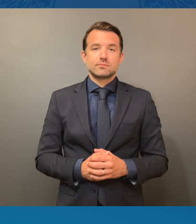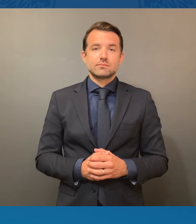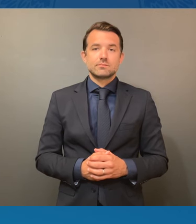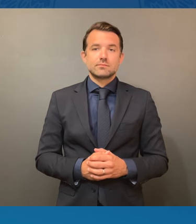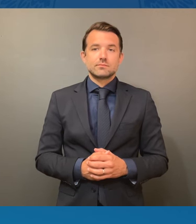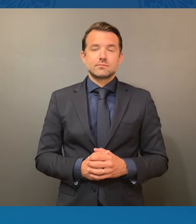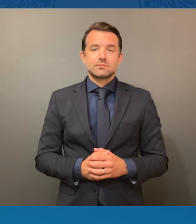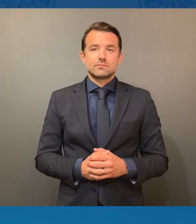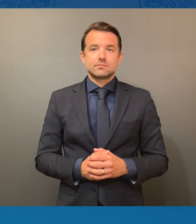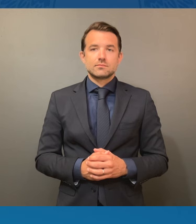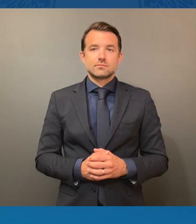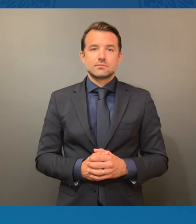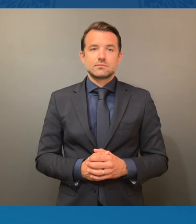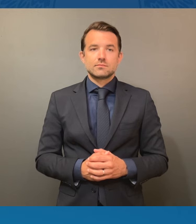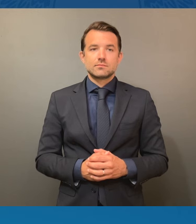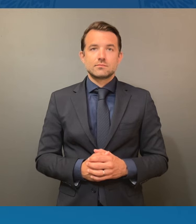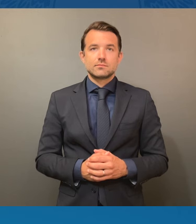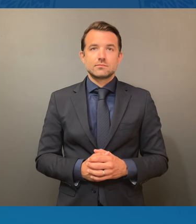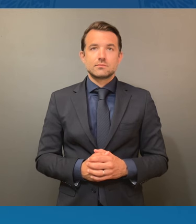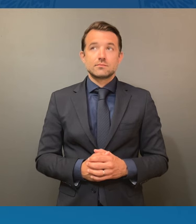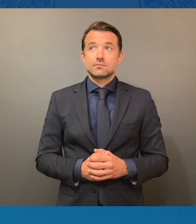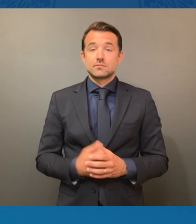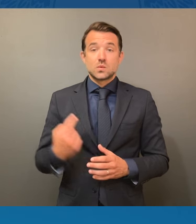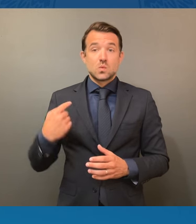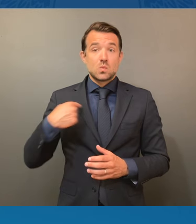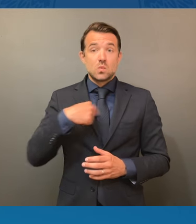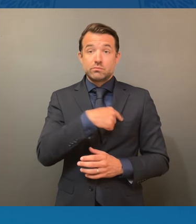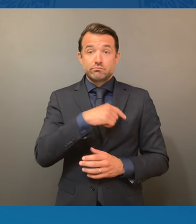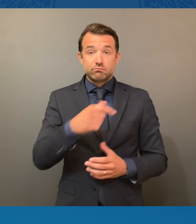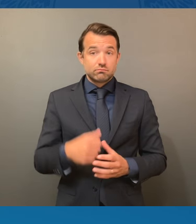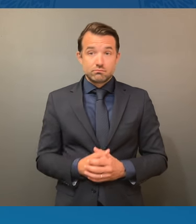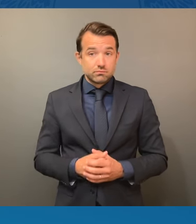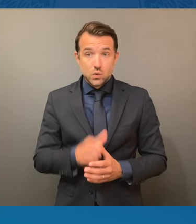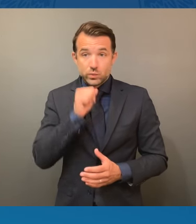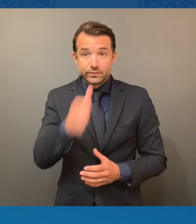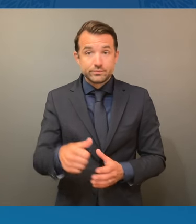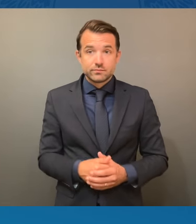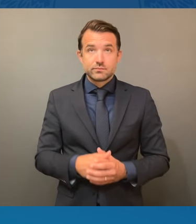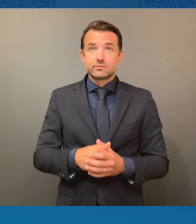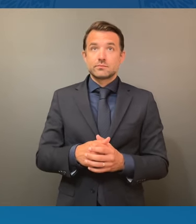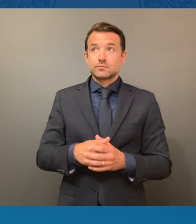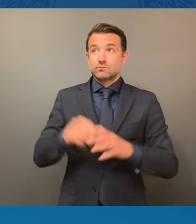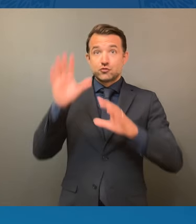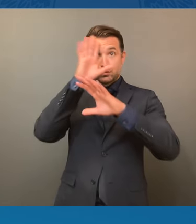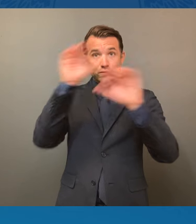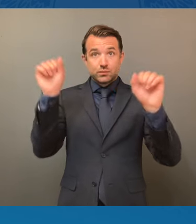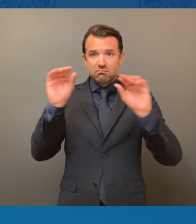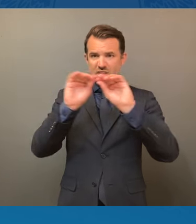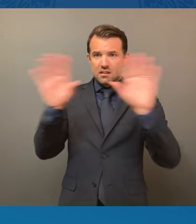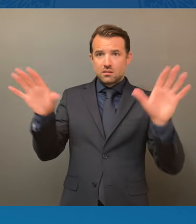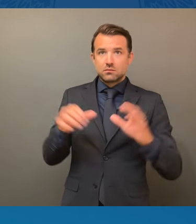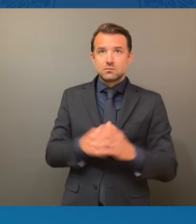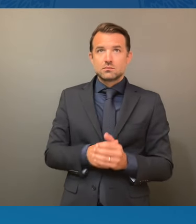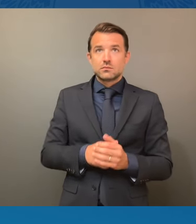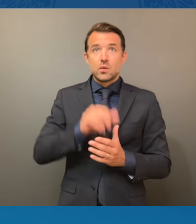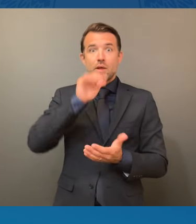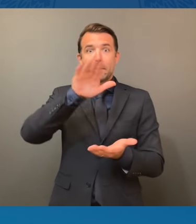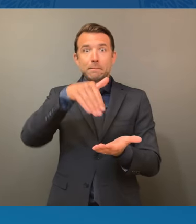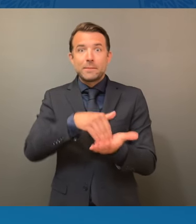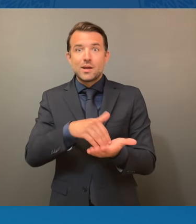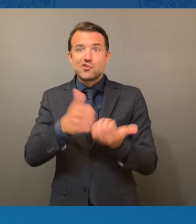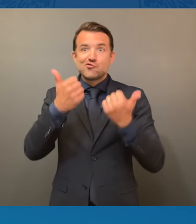We will not, and the president has been clear, we will not let the filibuster stand in our way of our most essential